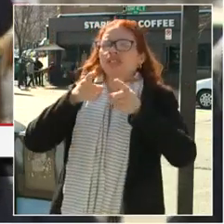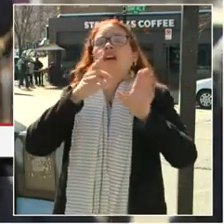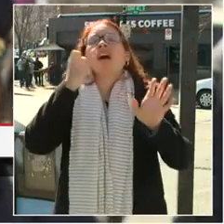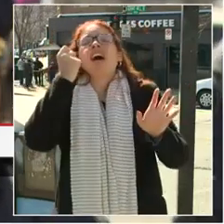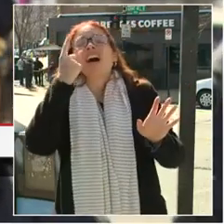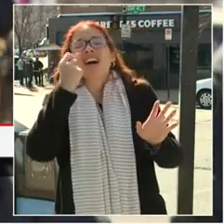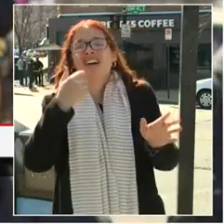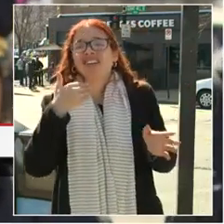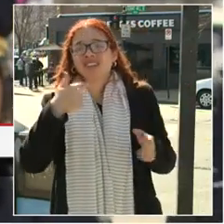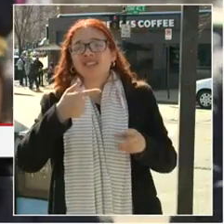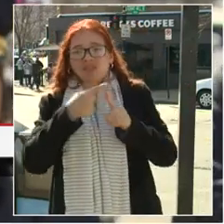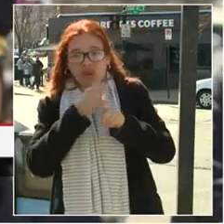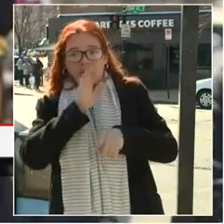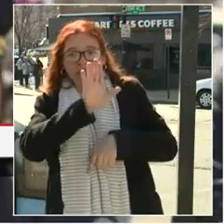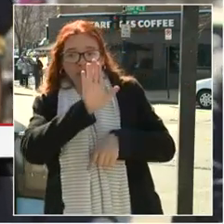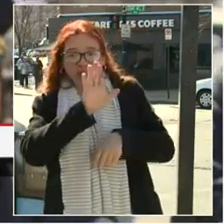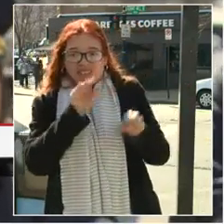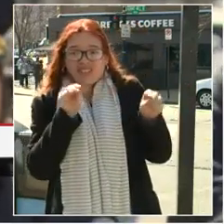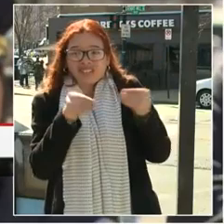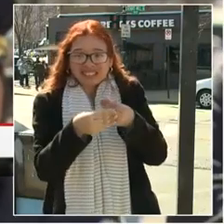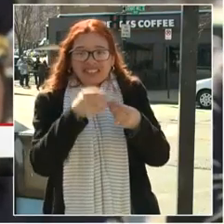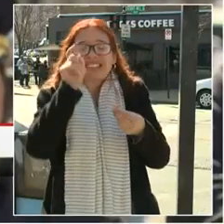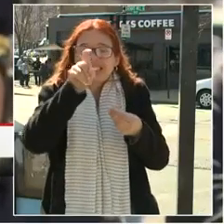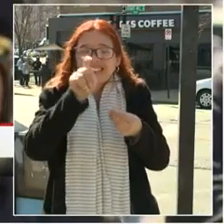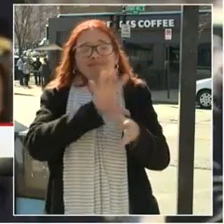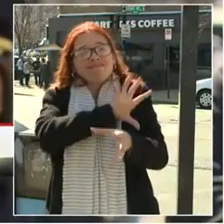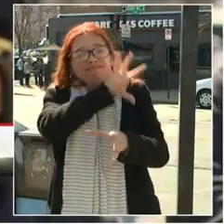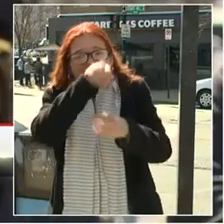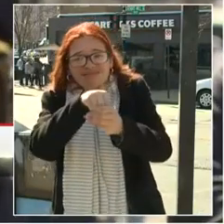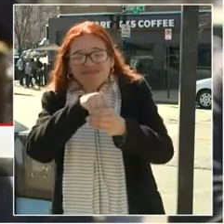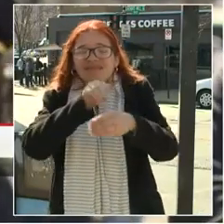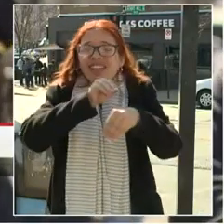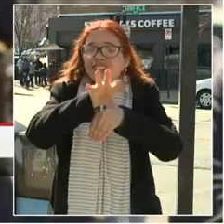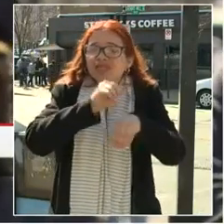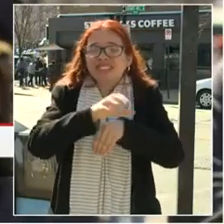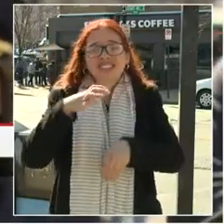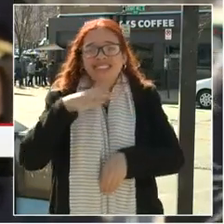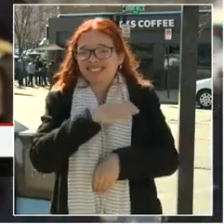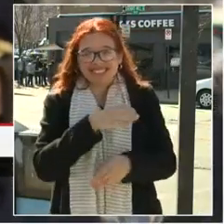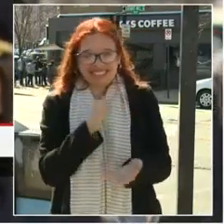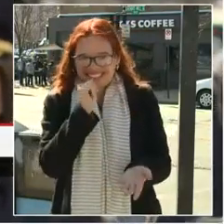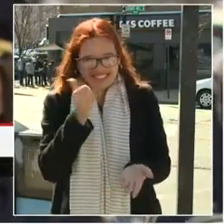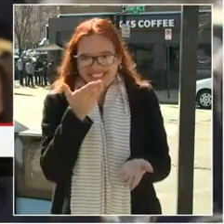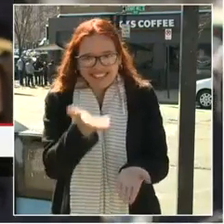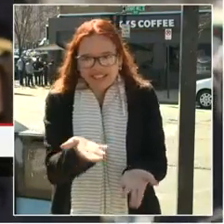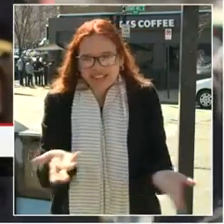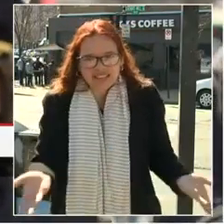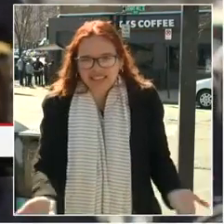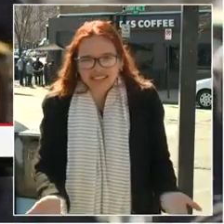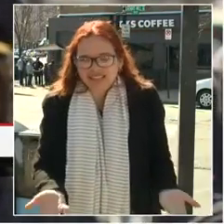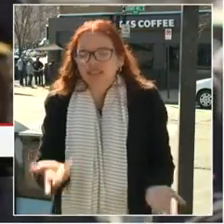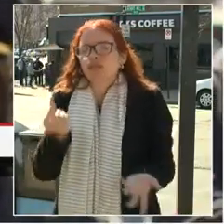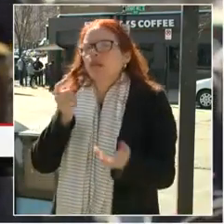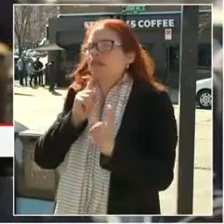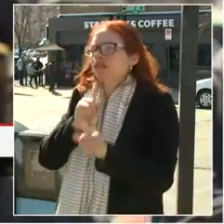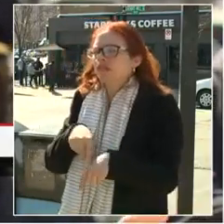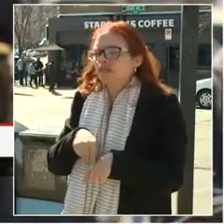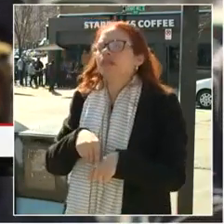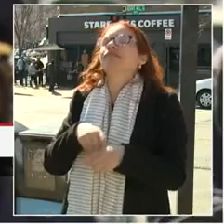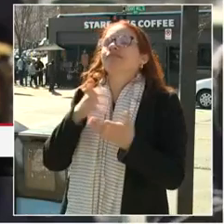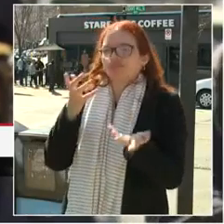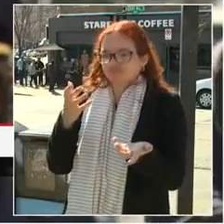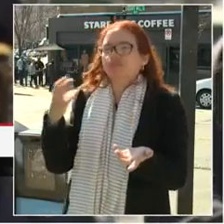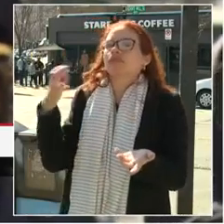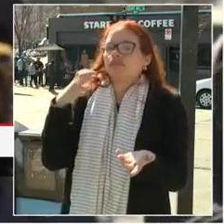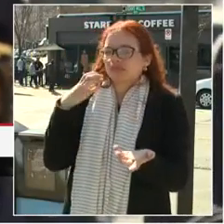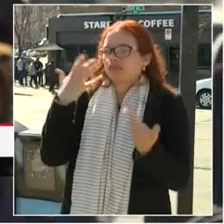office that was supposed to be part of the advisory committee did not participate. Can you respond to that, please? I think that the chairman knows well, and I'm